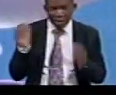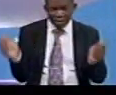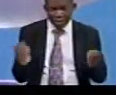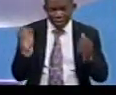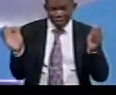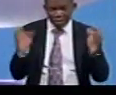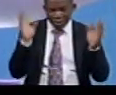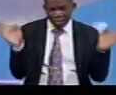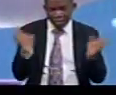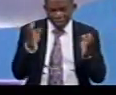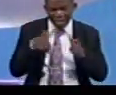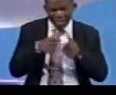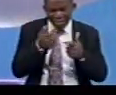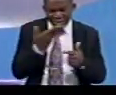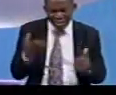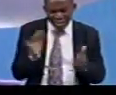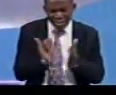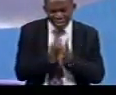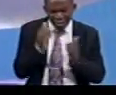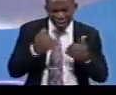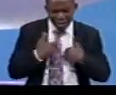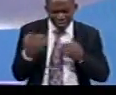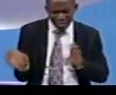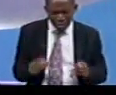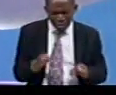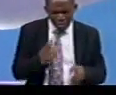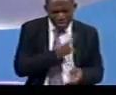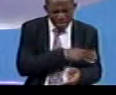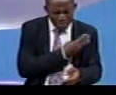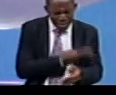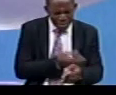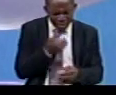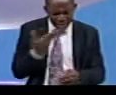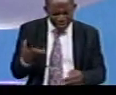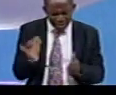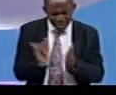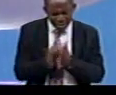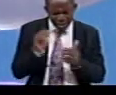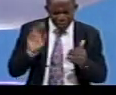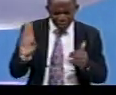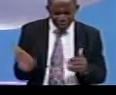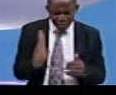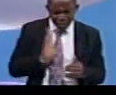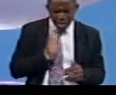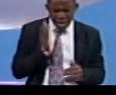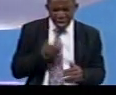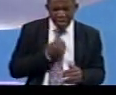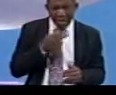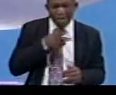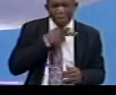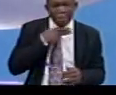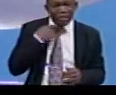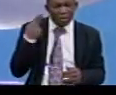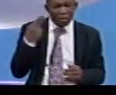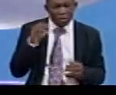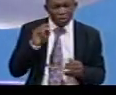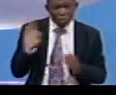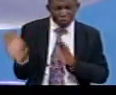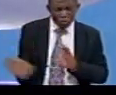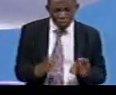have done. Marvelous things you have done. Mighty things you have used our Father in the Lord, the convener